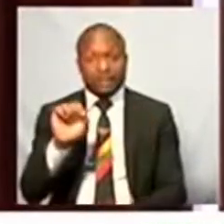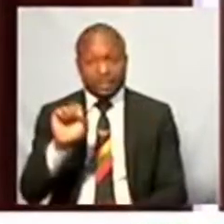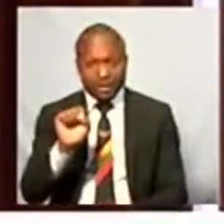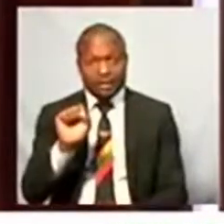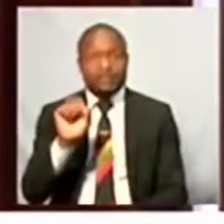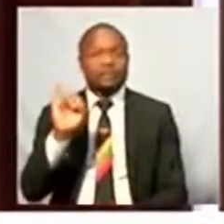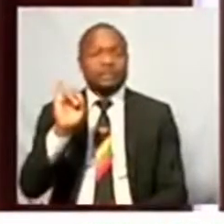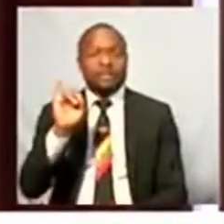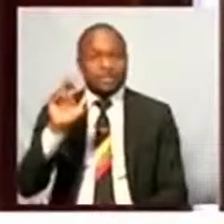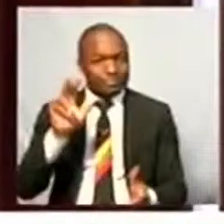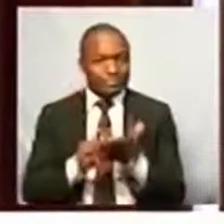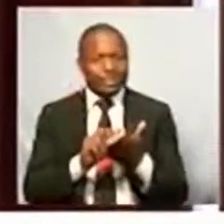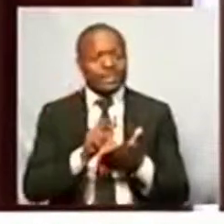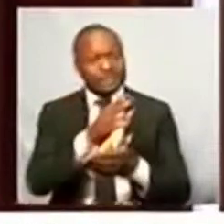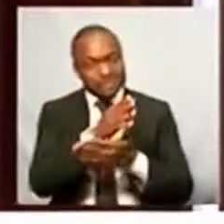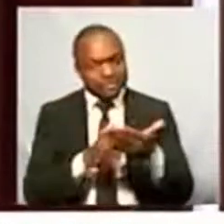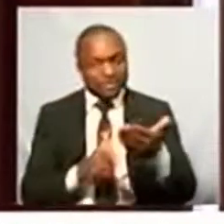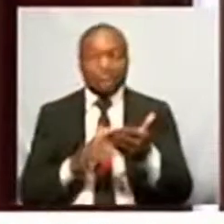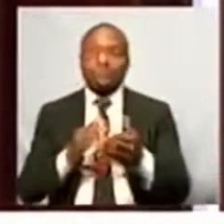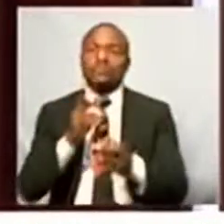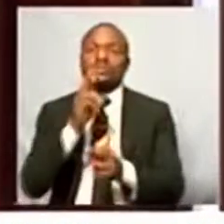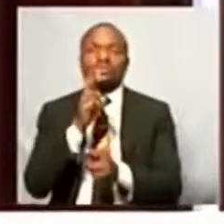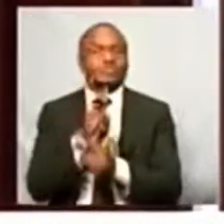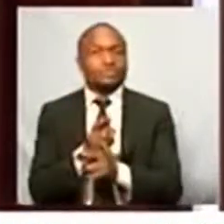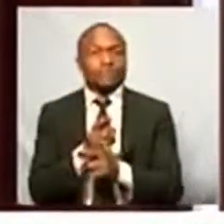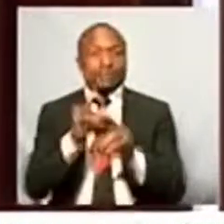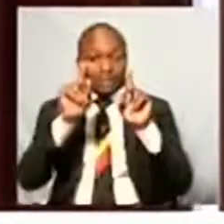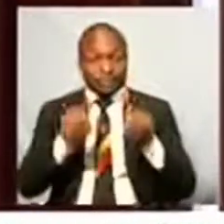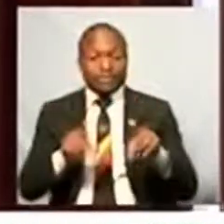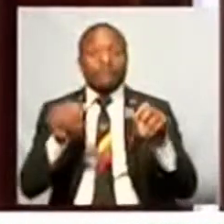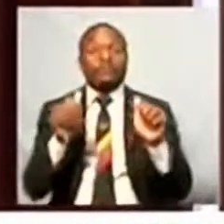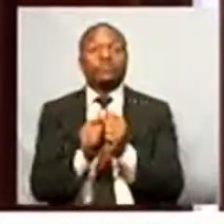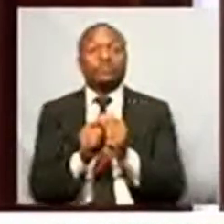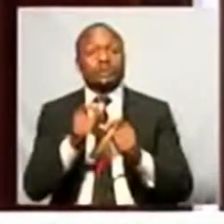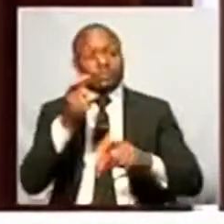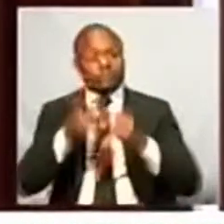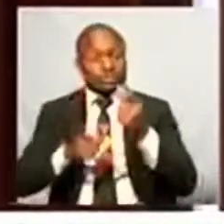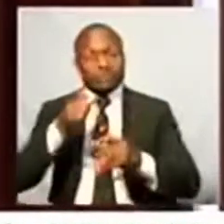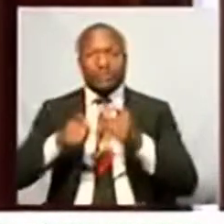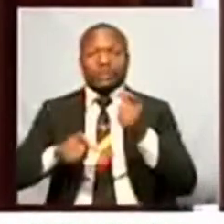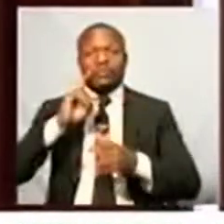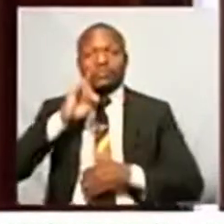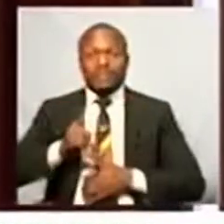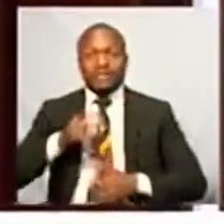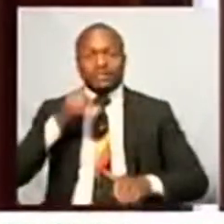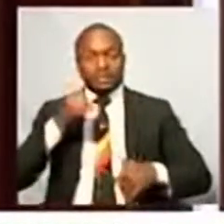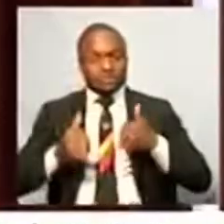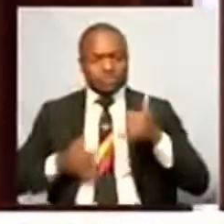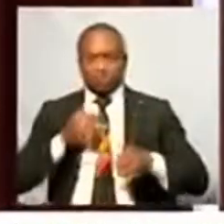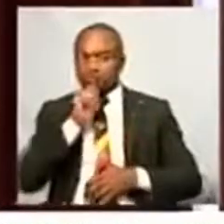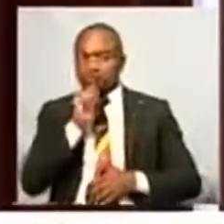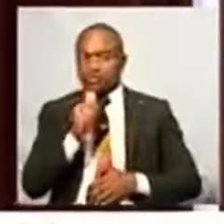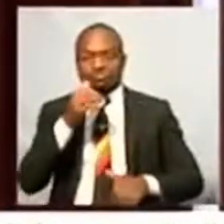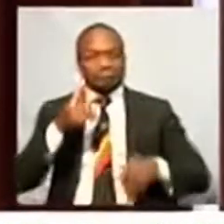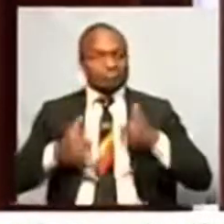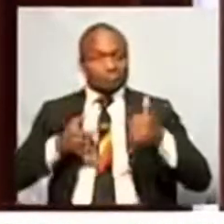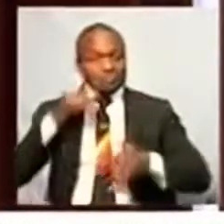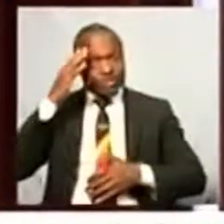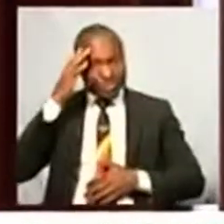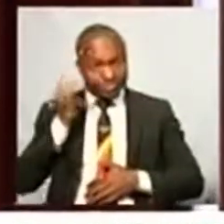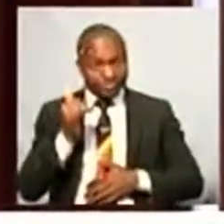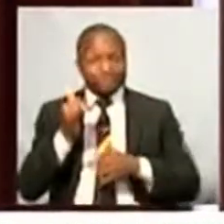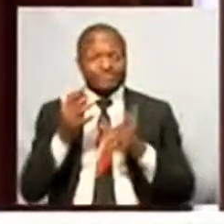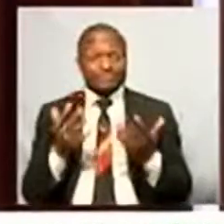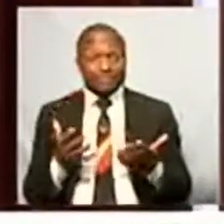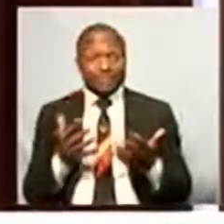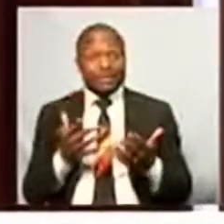being signed, some of the rights the persons with disabilities are supposed to enjoy, they will not enjoy them. For instance,